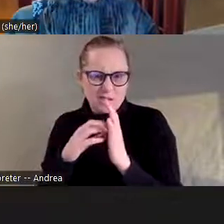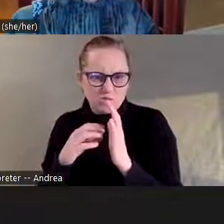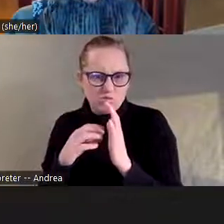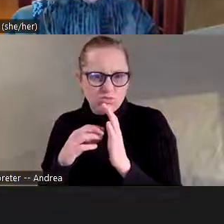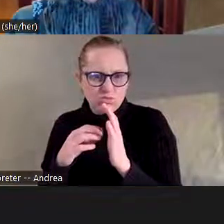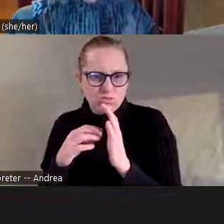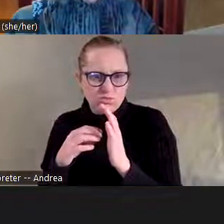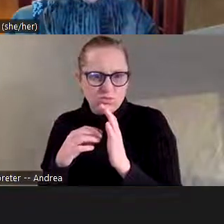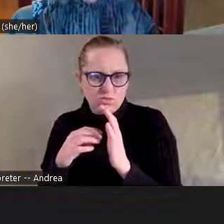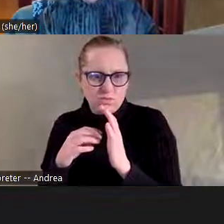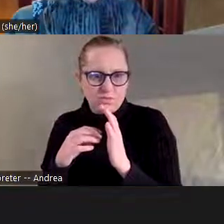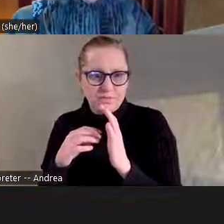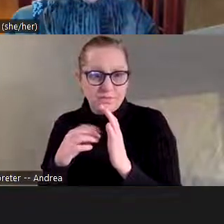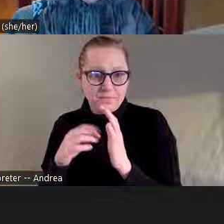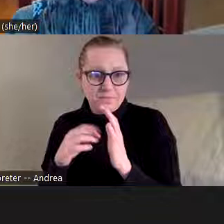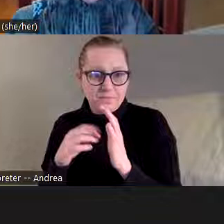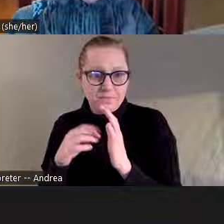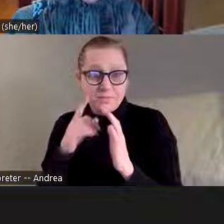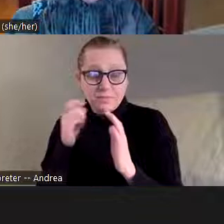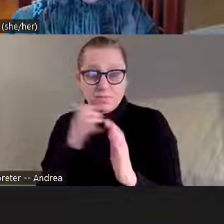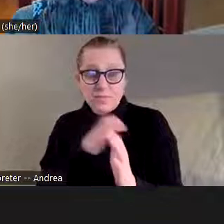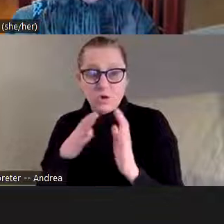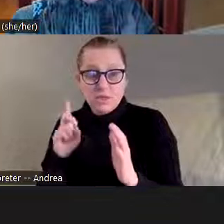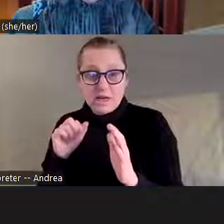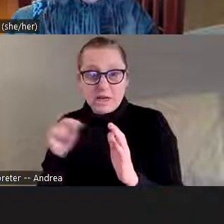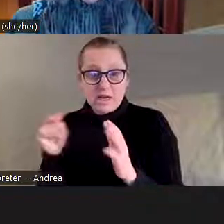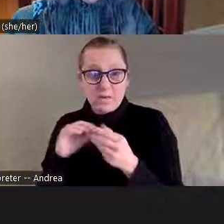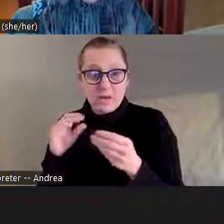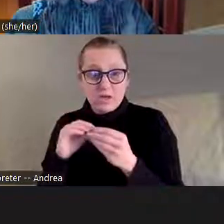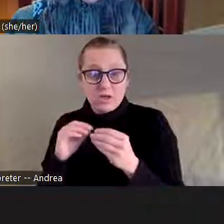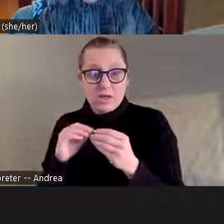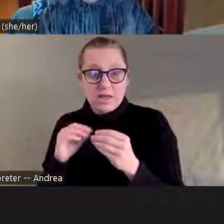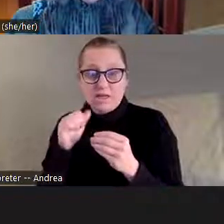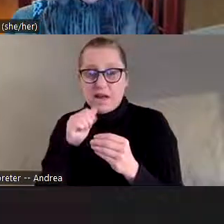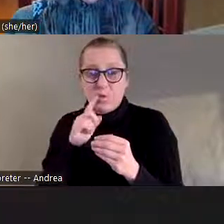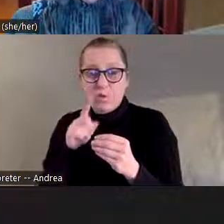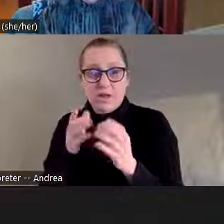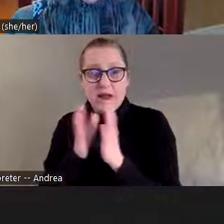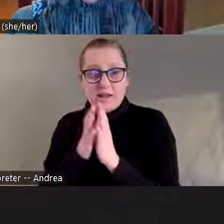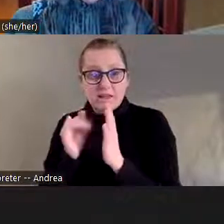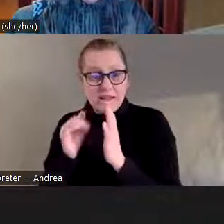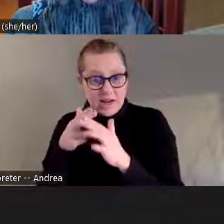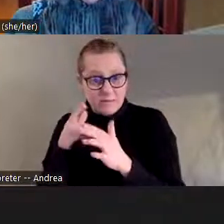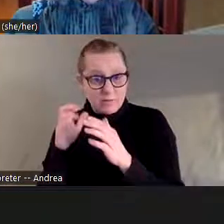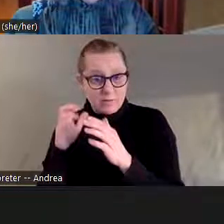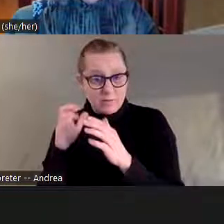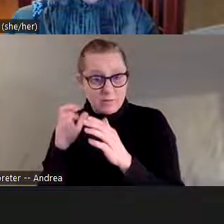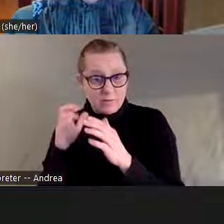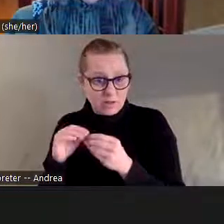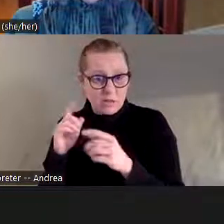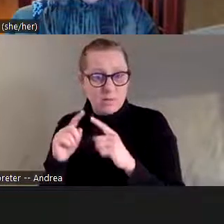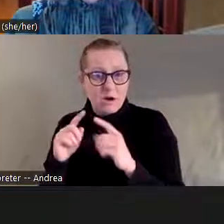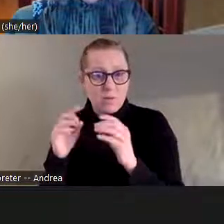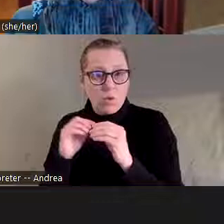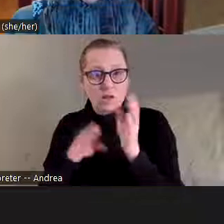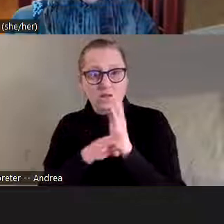As Commissioner Dan mentioned, where he's not specifically requesting that names be mentioned, but rather